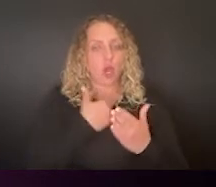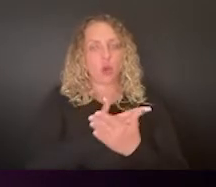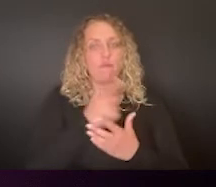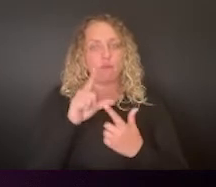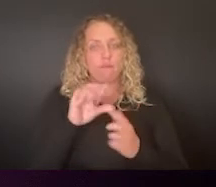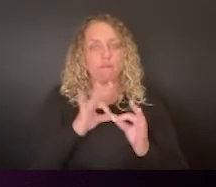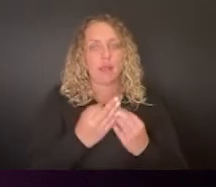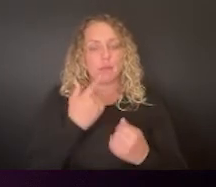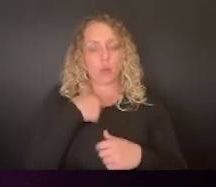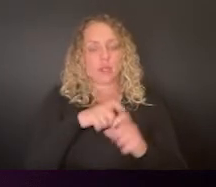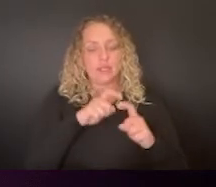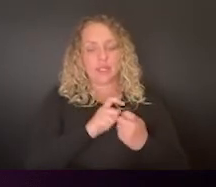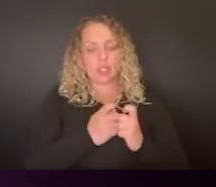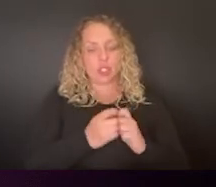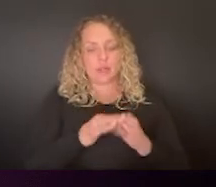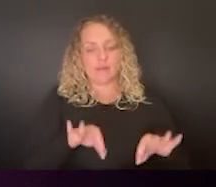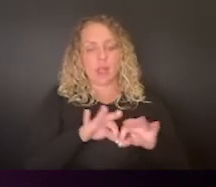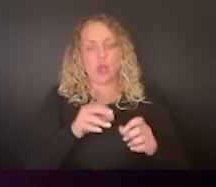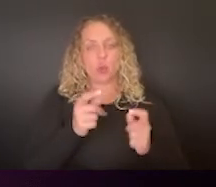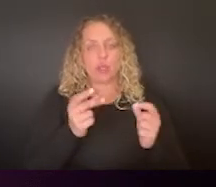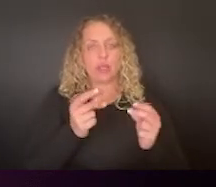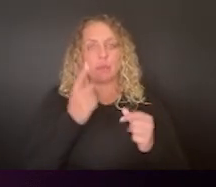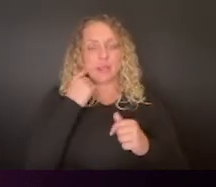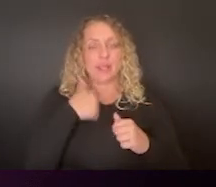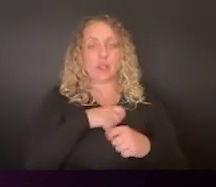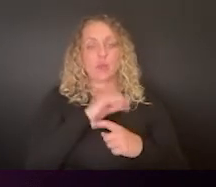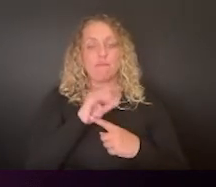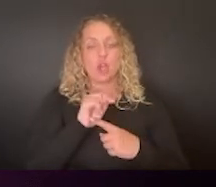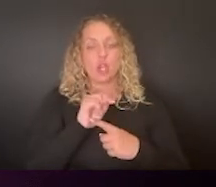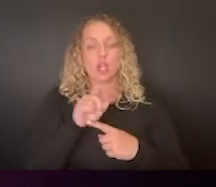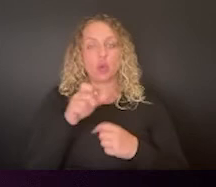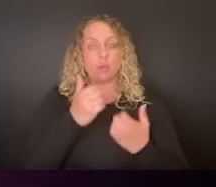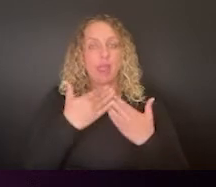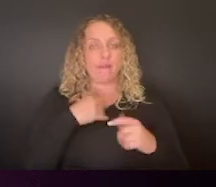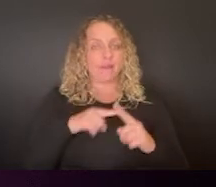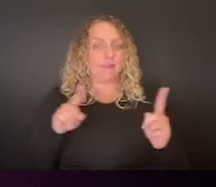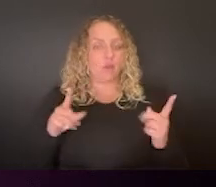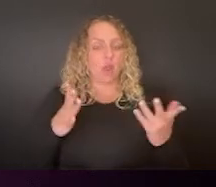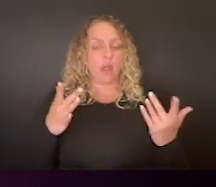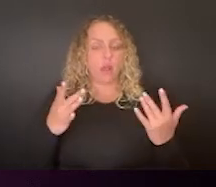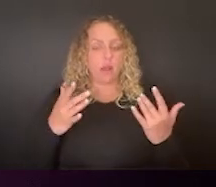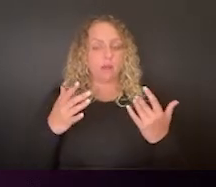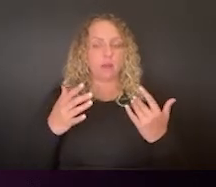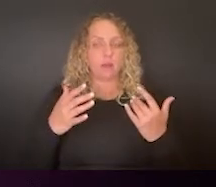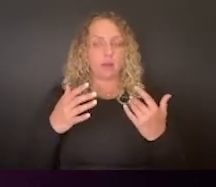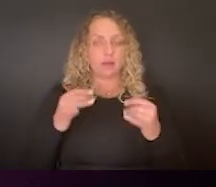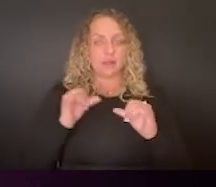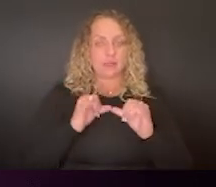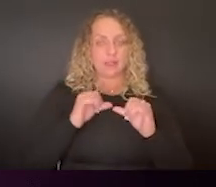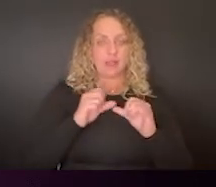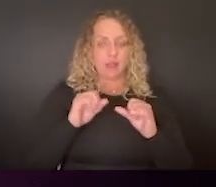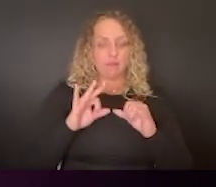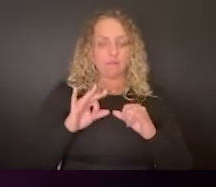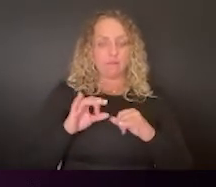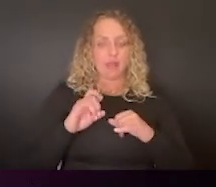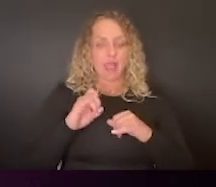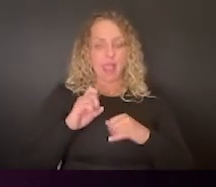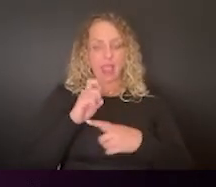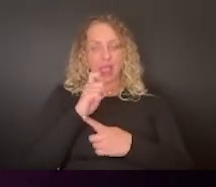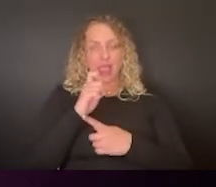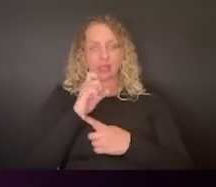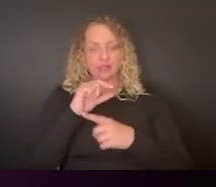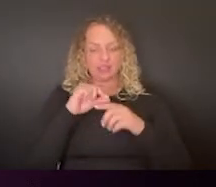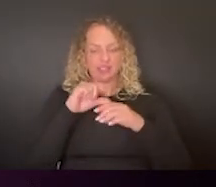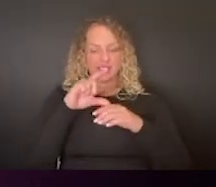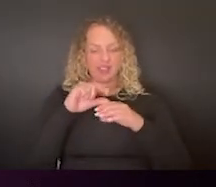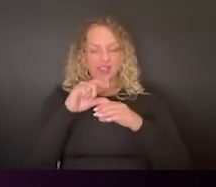other teams, including remapping tokens for our new font family. We could test and adjust values quickly,